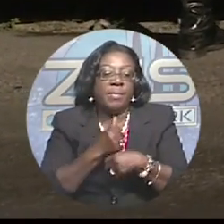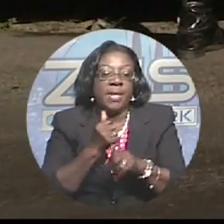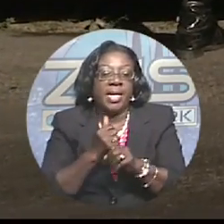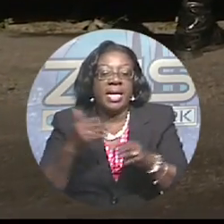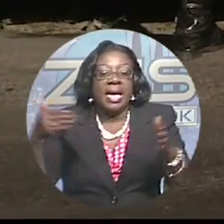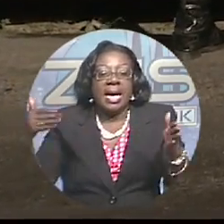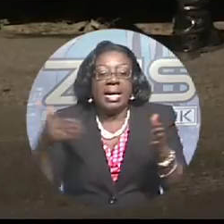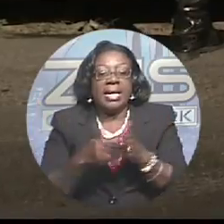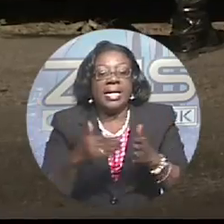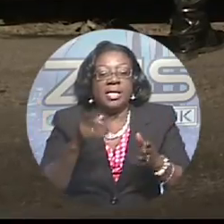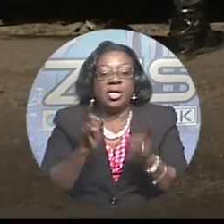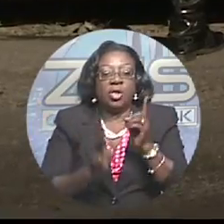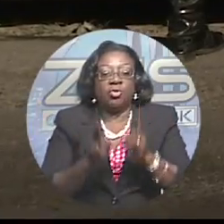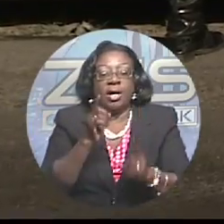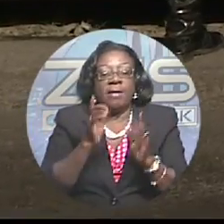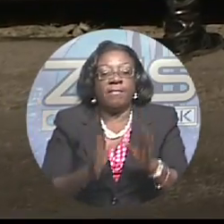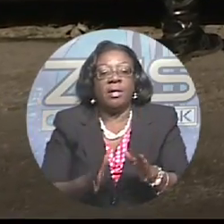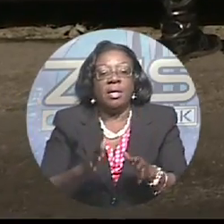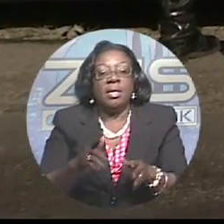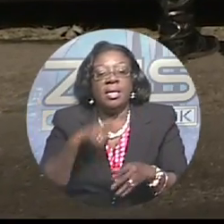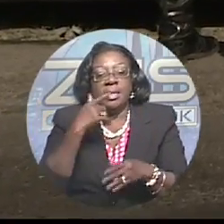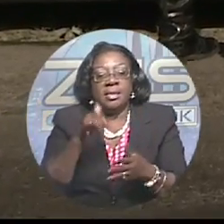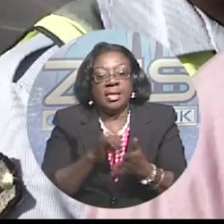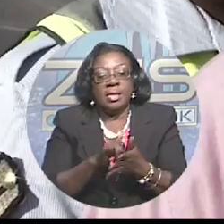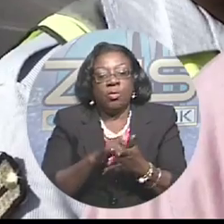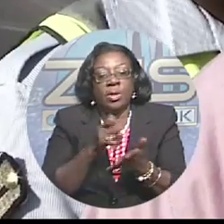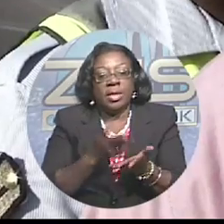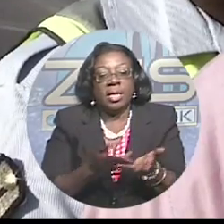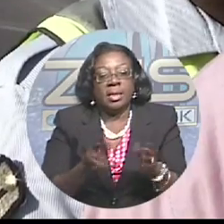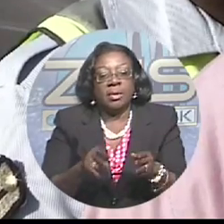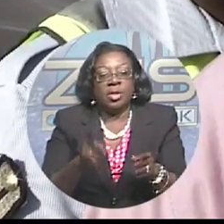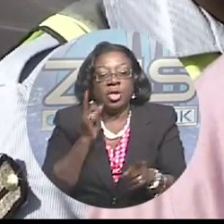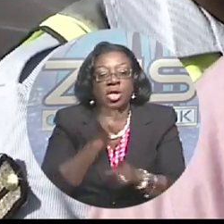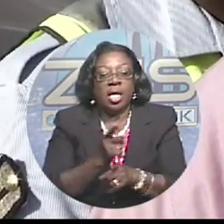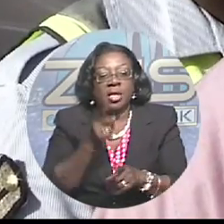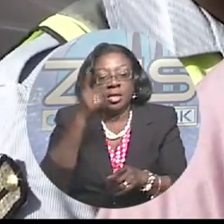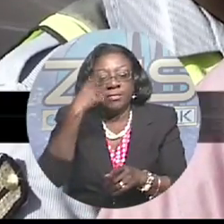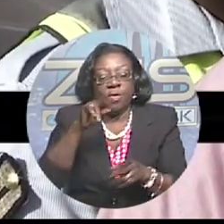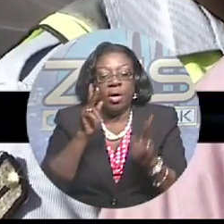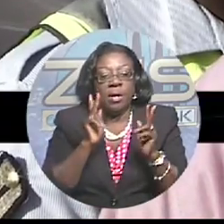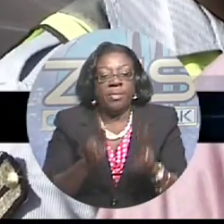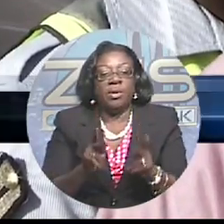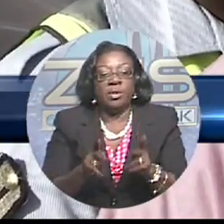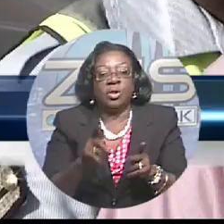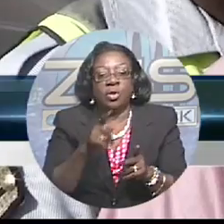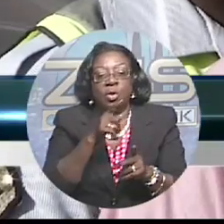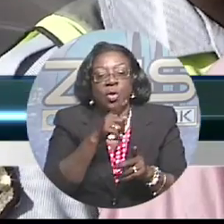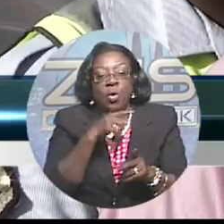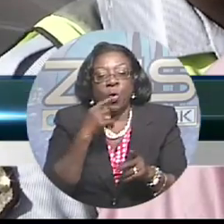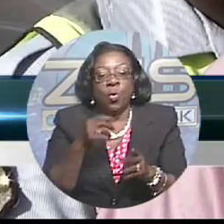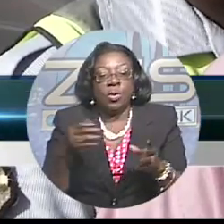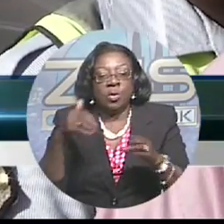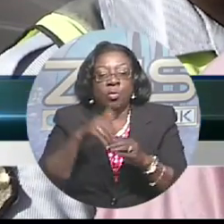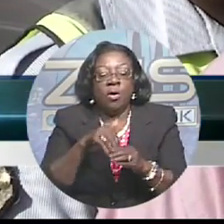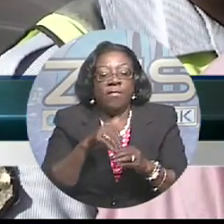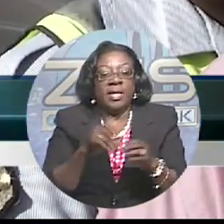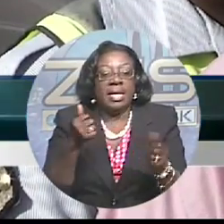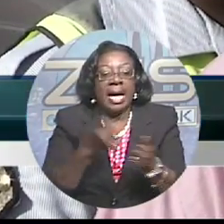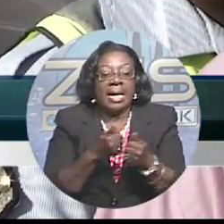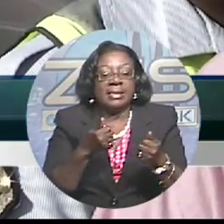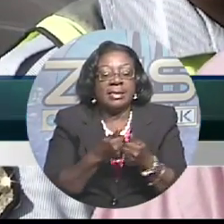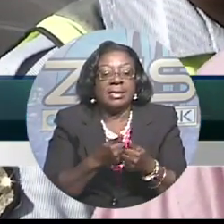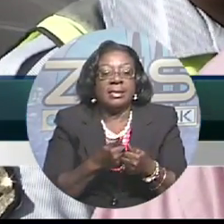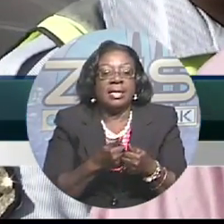he detailed what charges can be imposed. Charges for a person who was involved in an accident and death